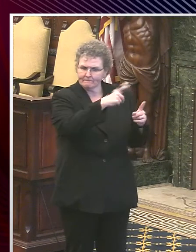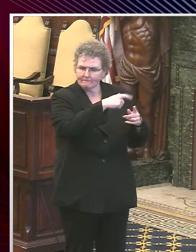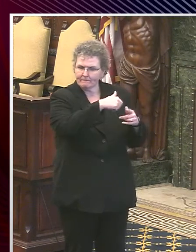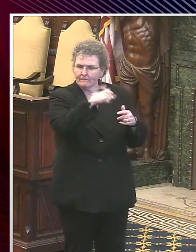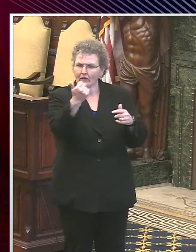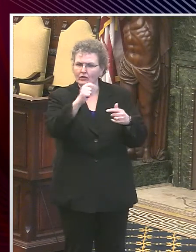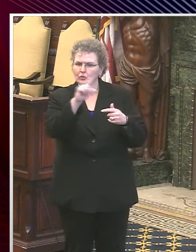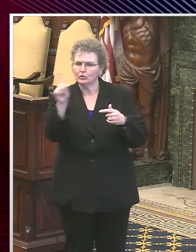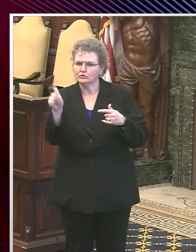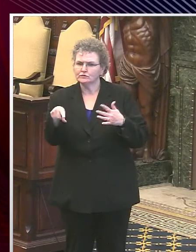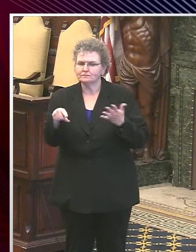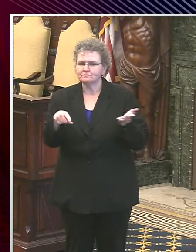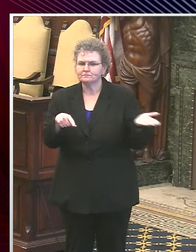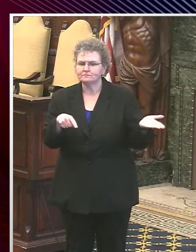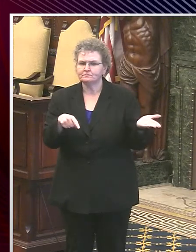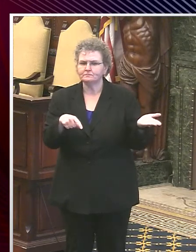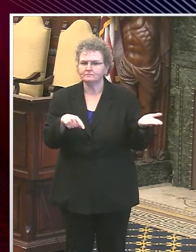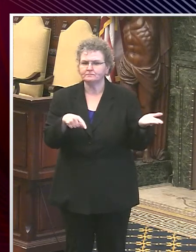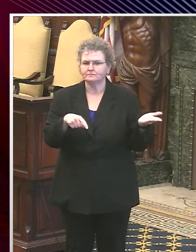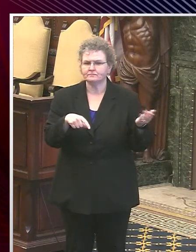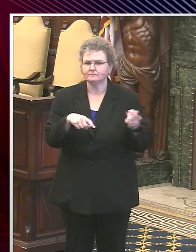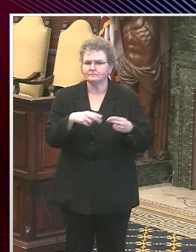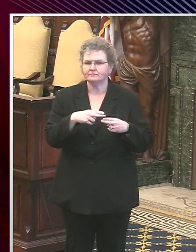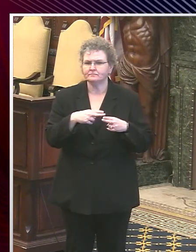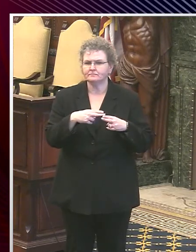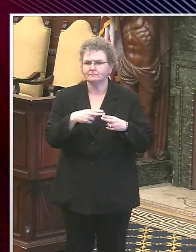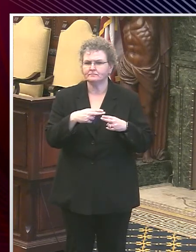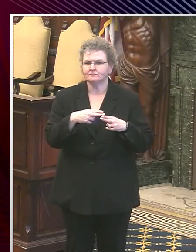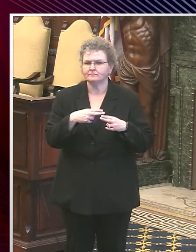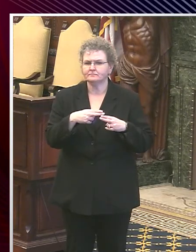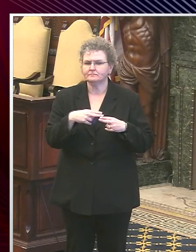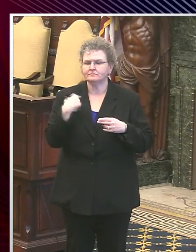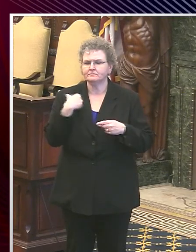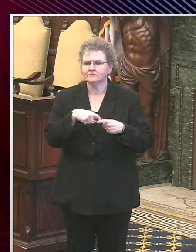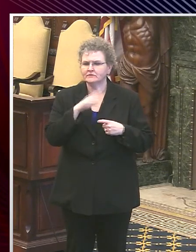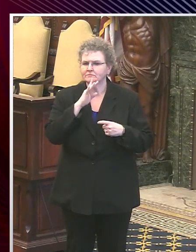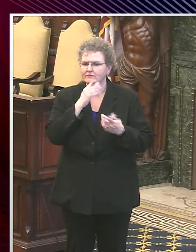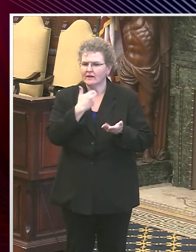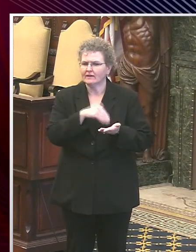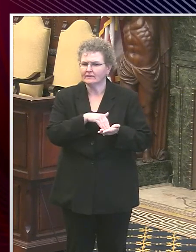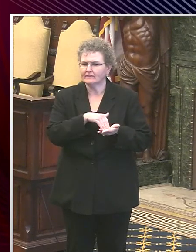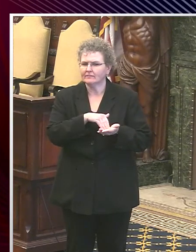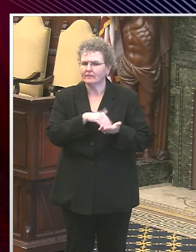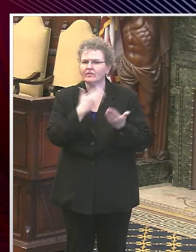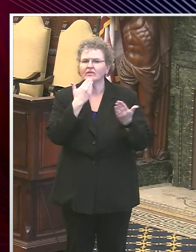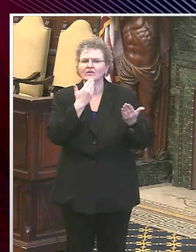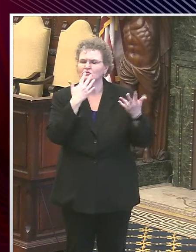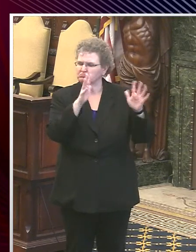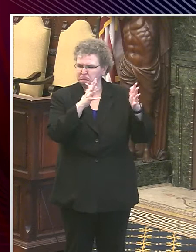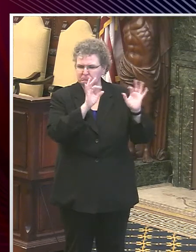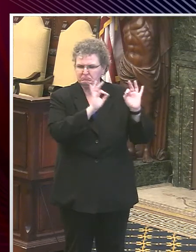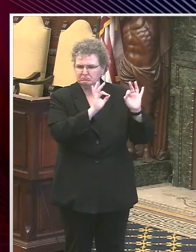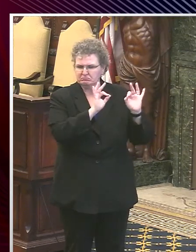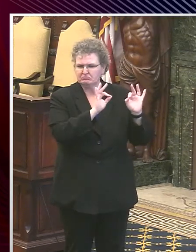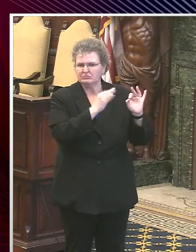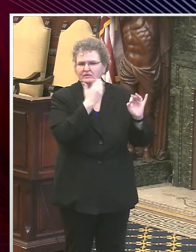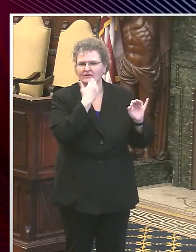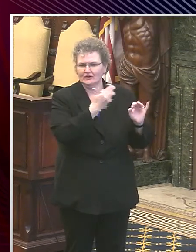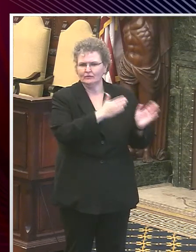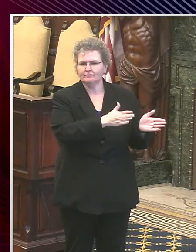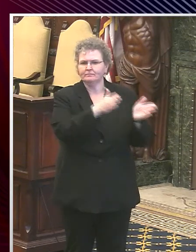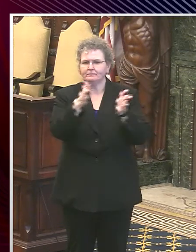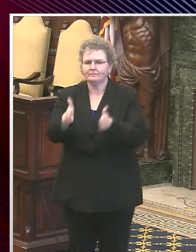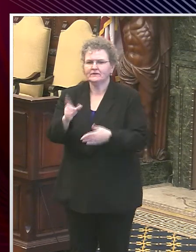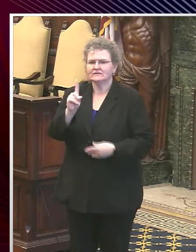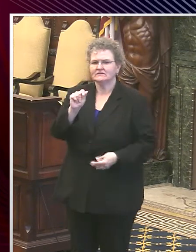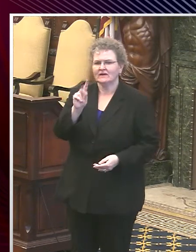Super. Es todo por mi parte. Gracias, Armando. De nada. Thank you, that's all. Thank you, Charlene. Let's go now to David